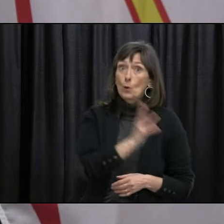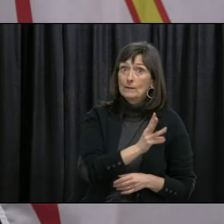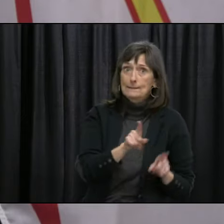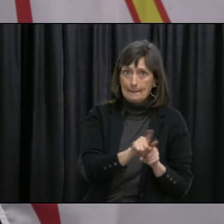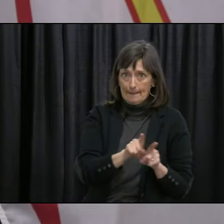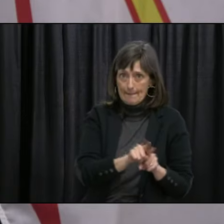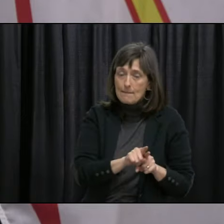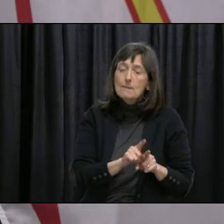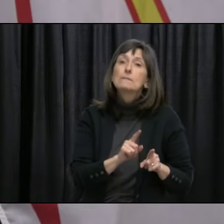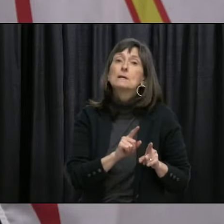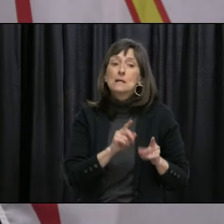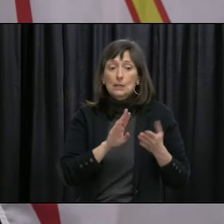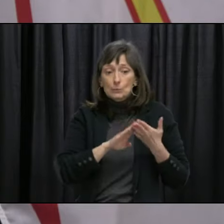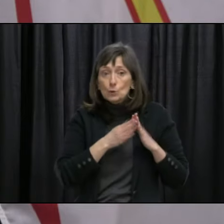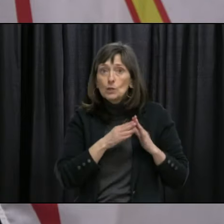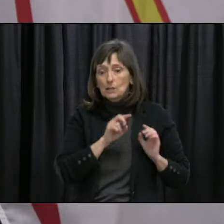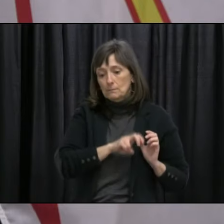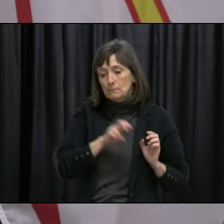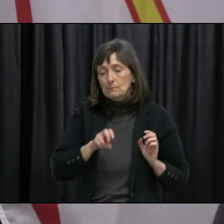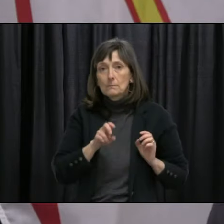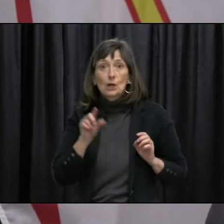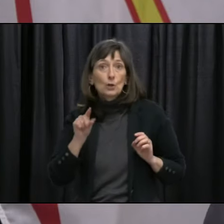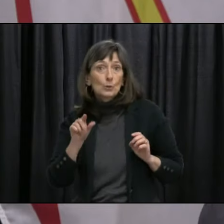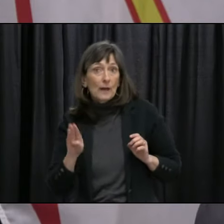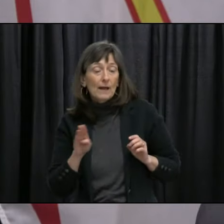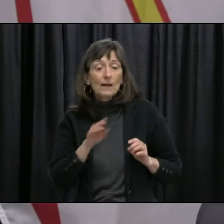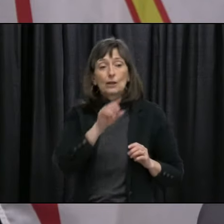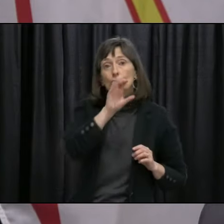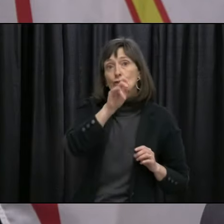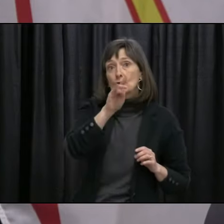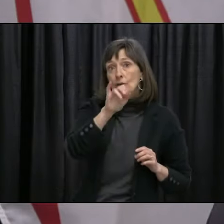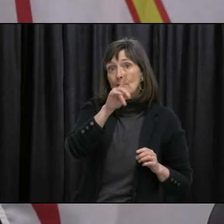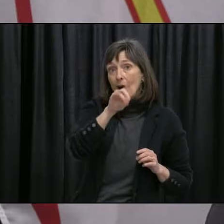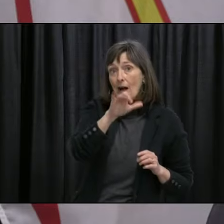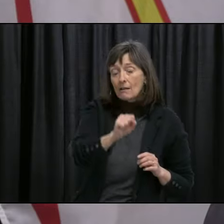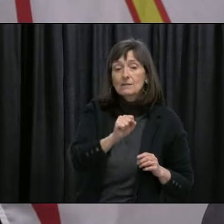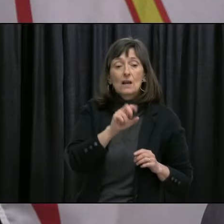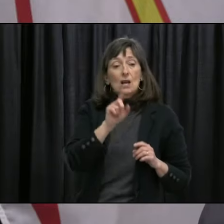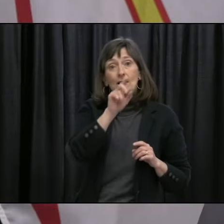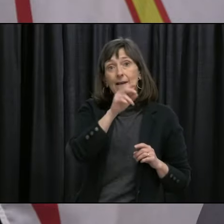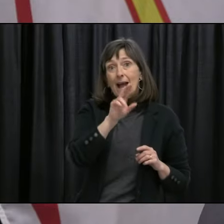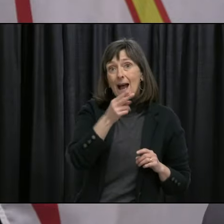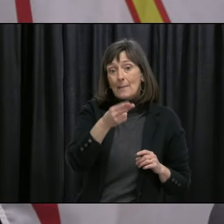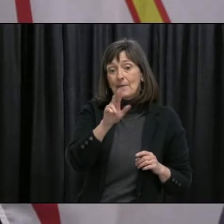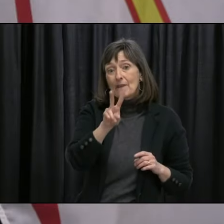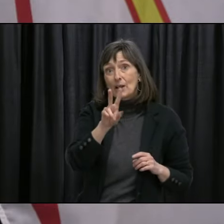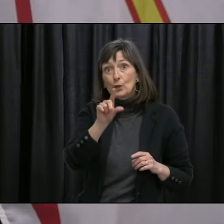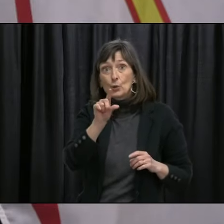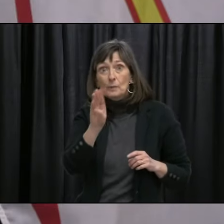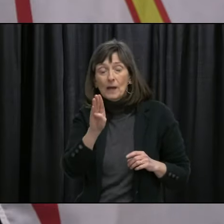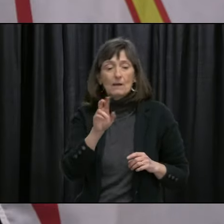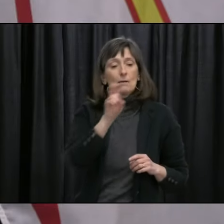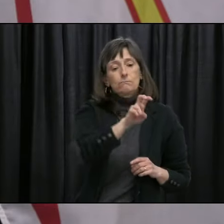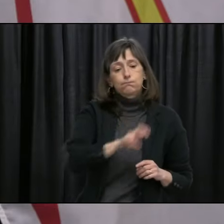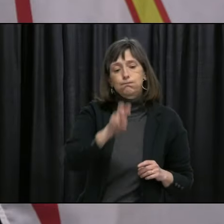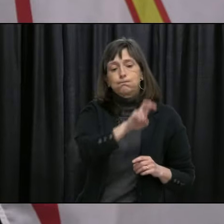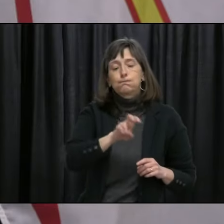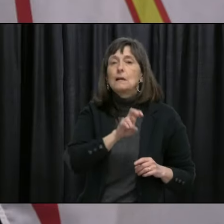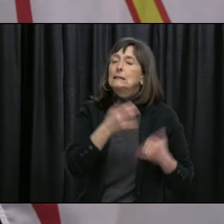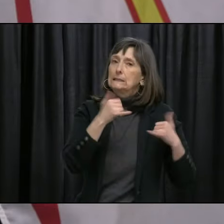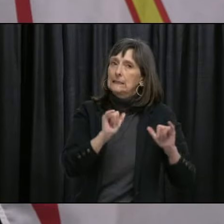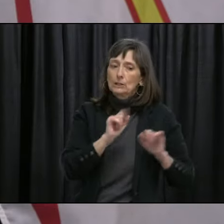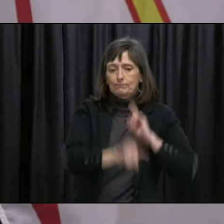around community movement. As an example, from Churchill Falls into Lab West or Happy Valley Goose Bay into Churchill Falls or